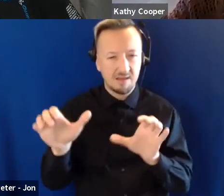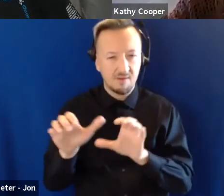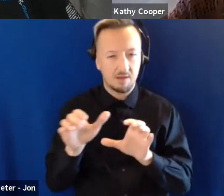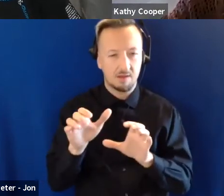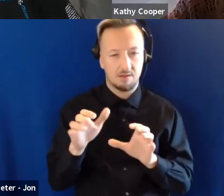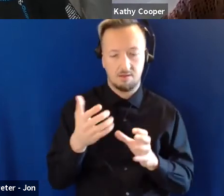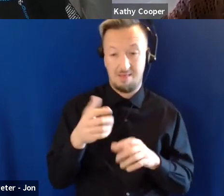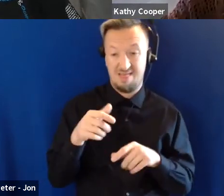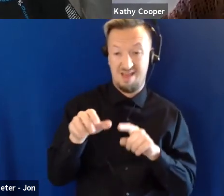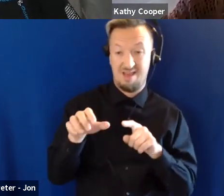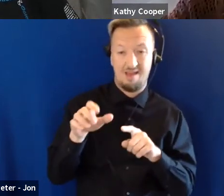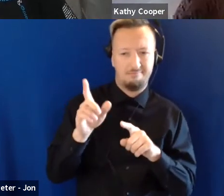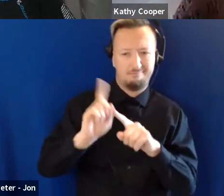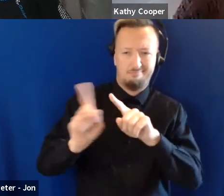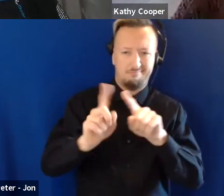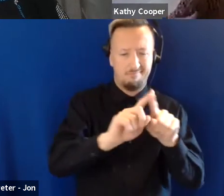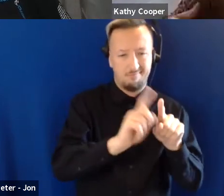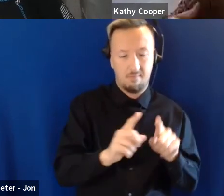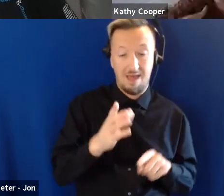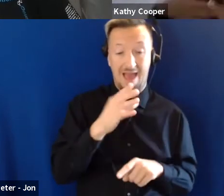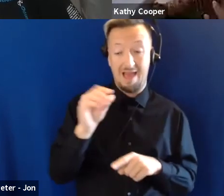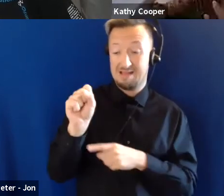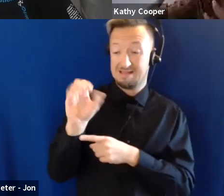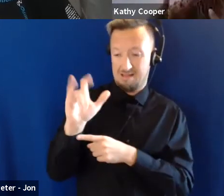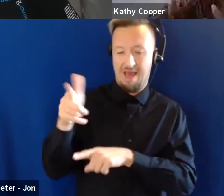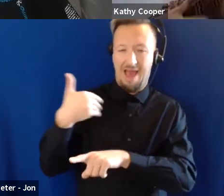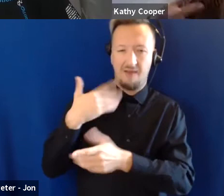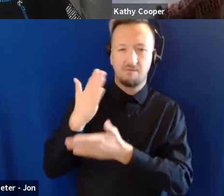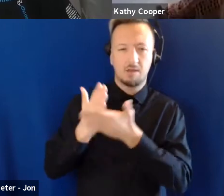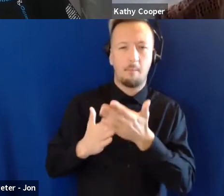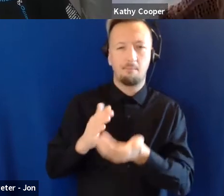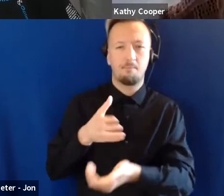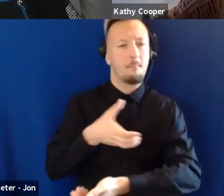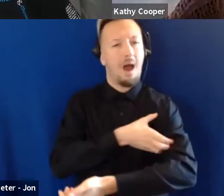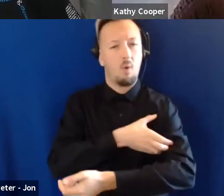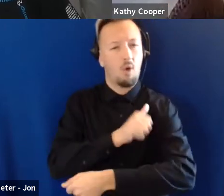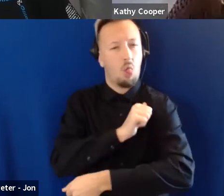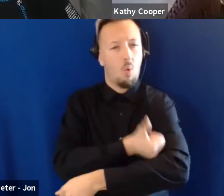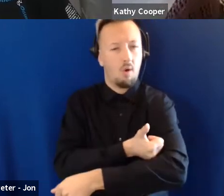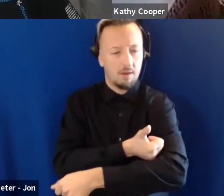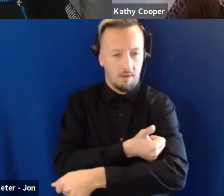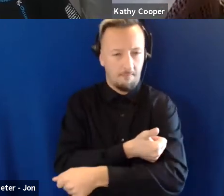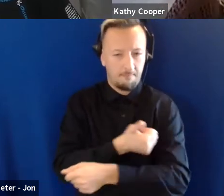things. And then there's authorities that SILCs have, and those are just extra stuff that now we can do.